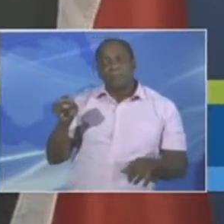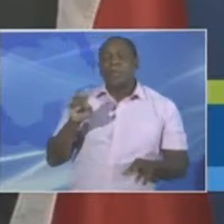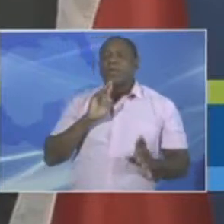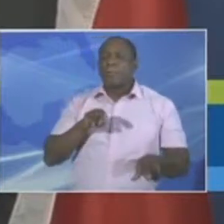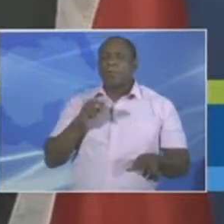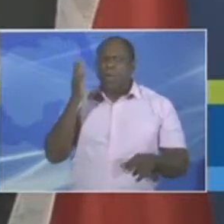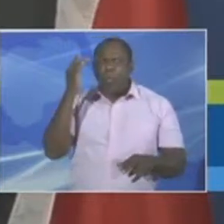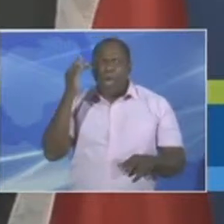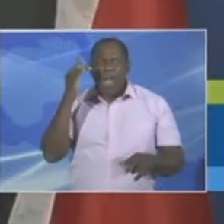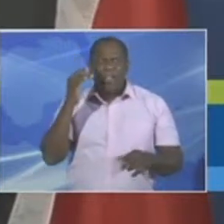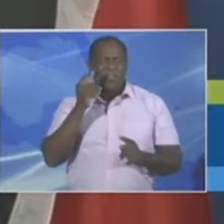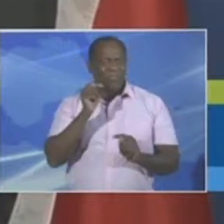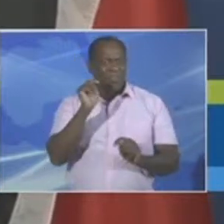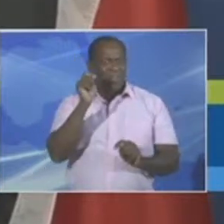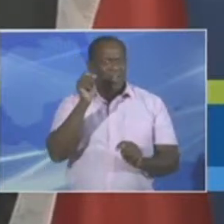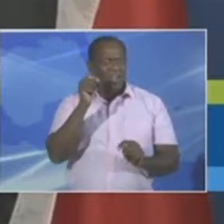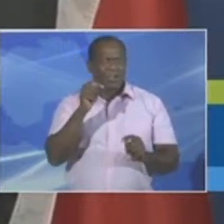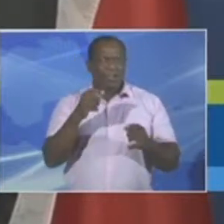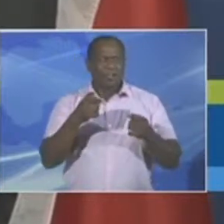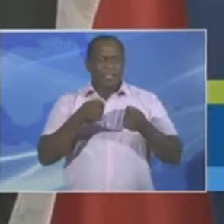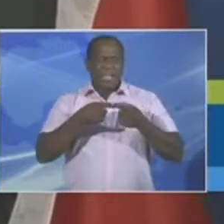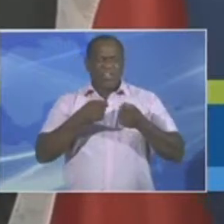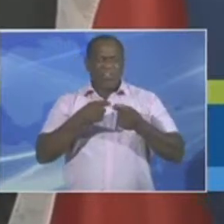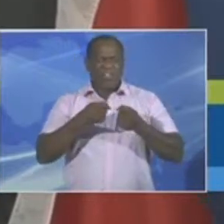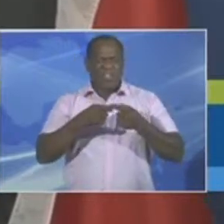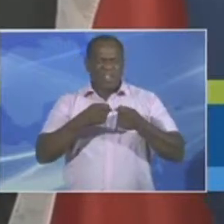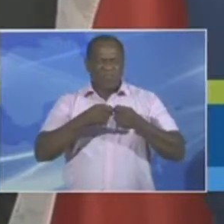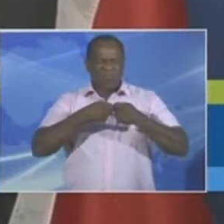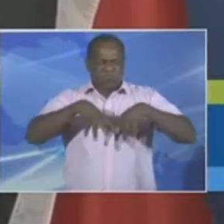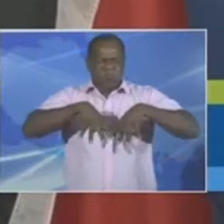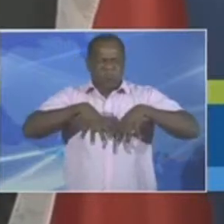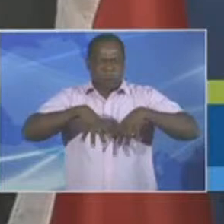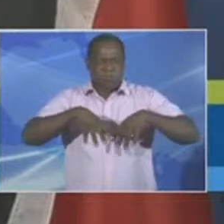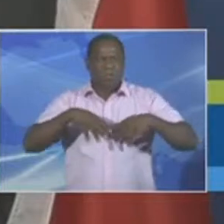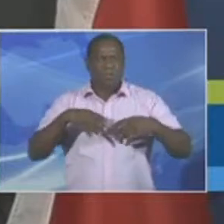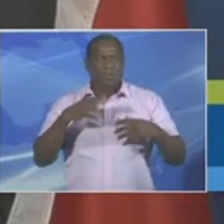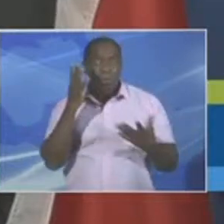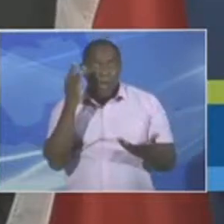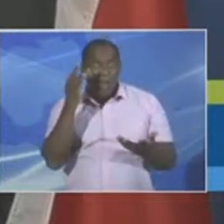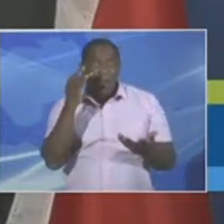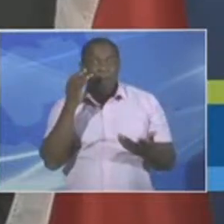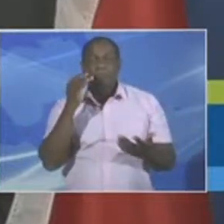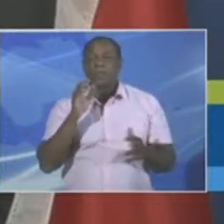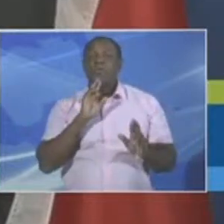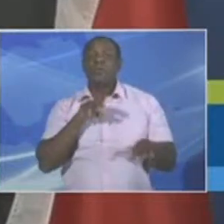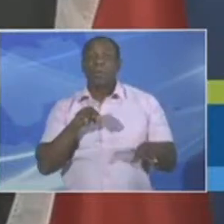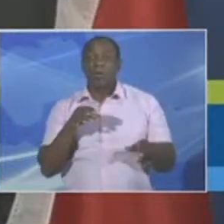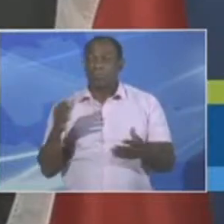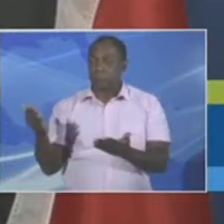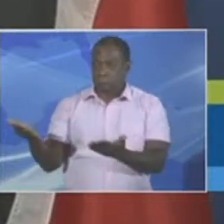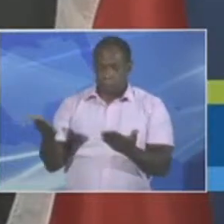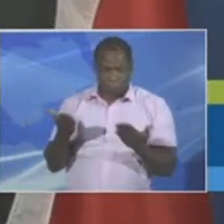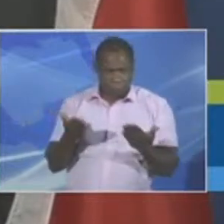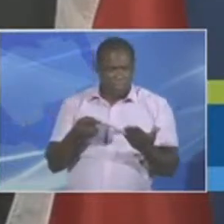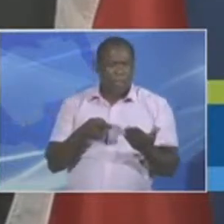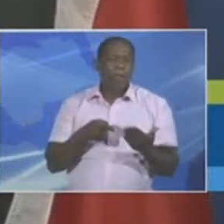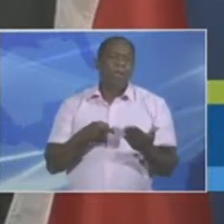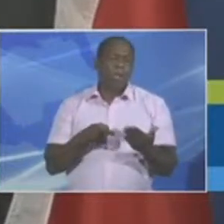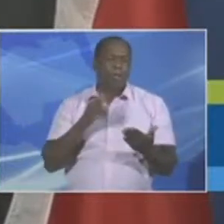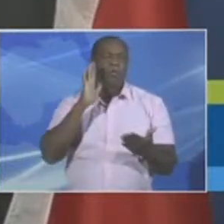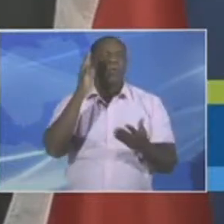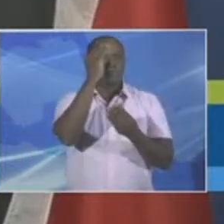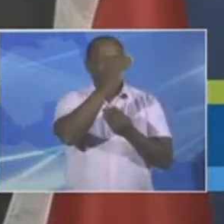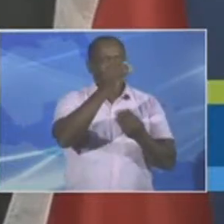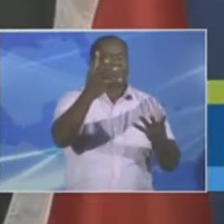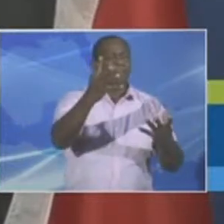and the population is better off once you know what it is. But of course, there are those who believe that these reports are something to protect